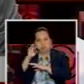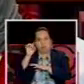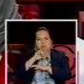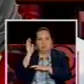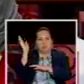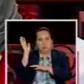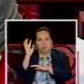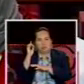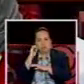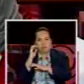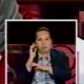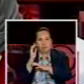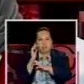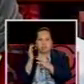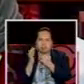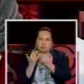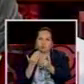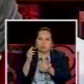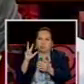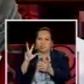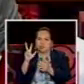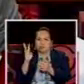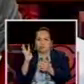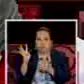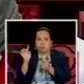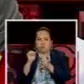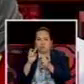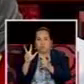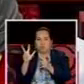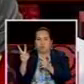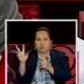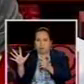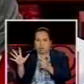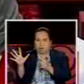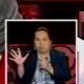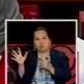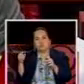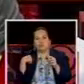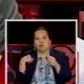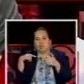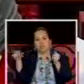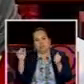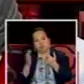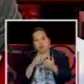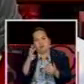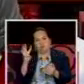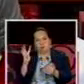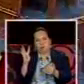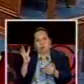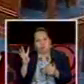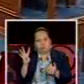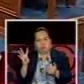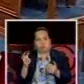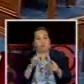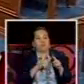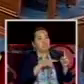mga 3:40 to 3:45. Tapos umalis ho ako ng mga 4 o'clock. At prinisin tayong